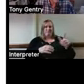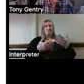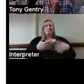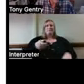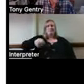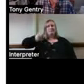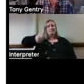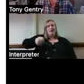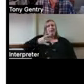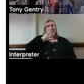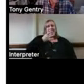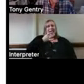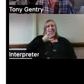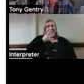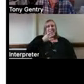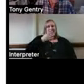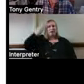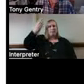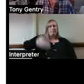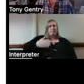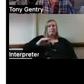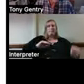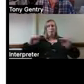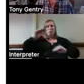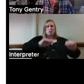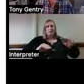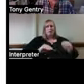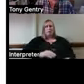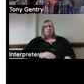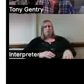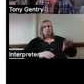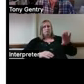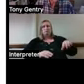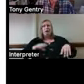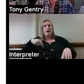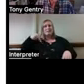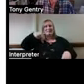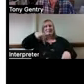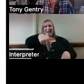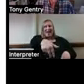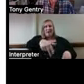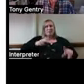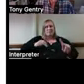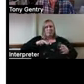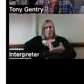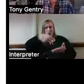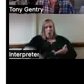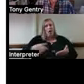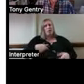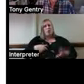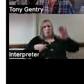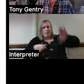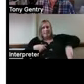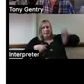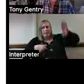controlled light switch. I'm a big fan of using those, especially on stairways where people may fall. In the